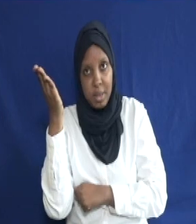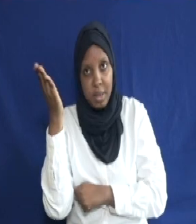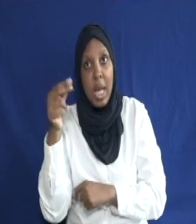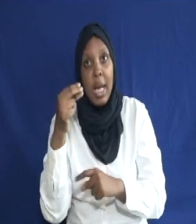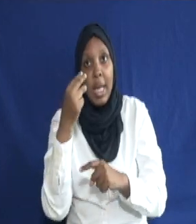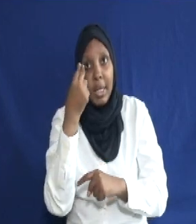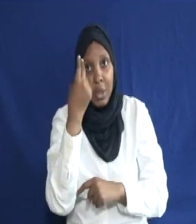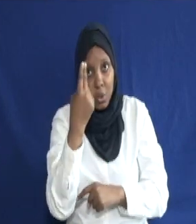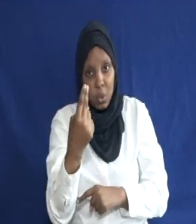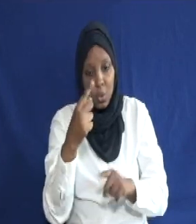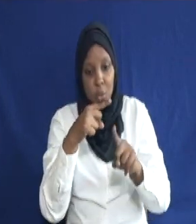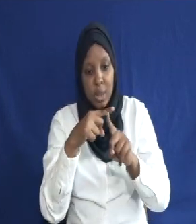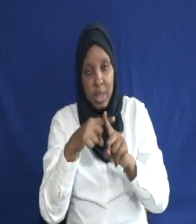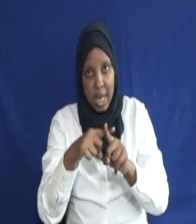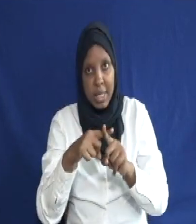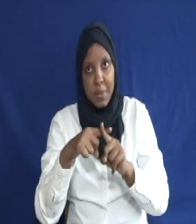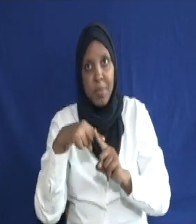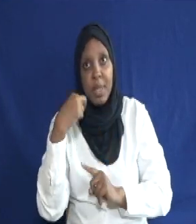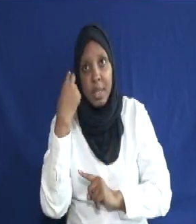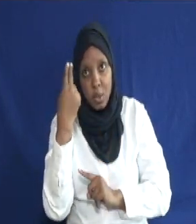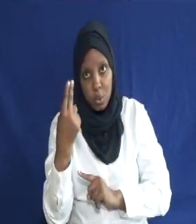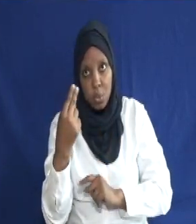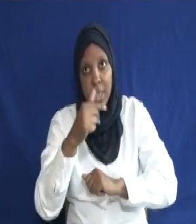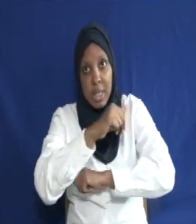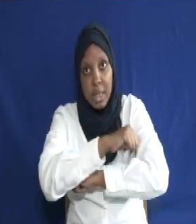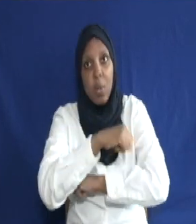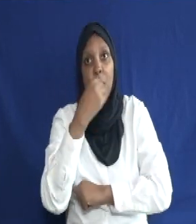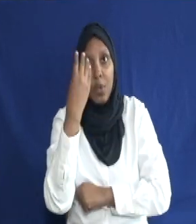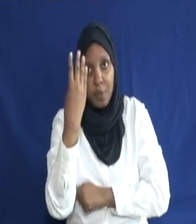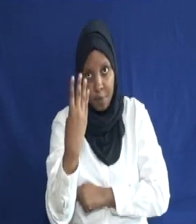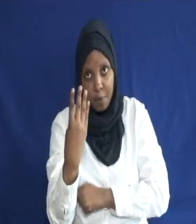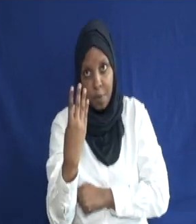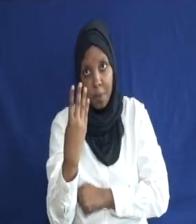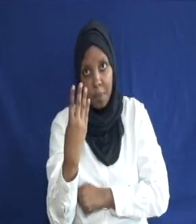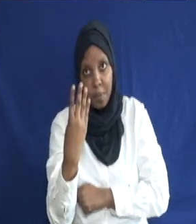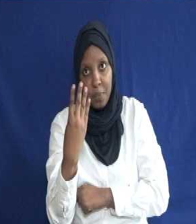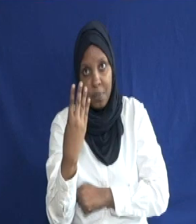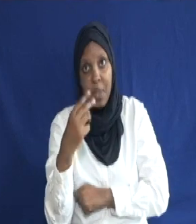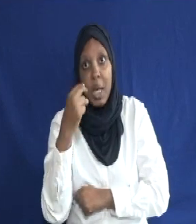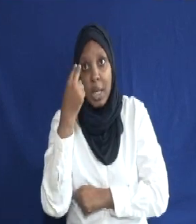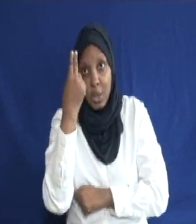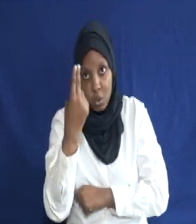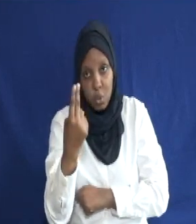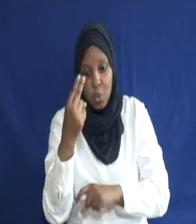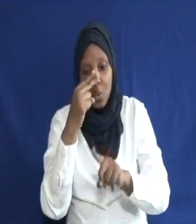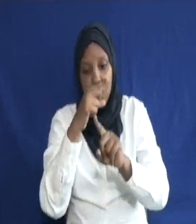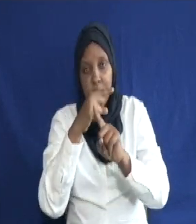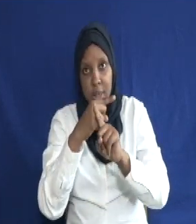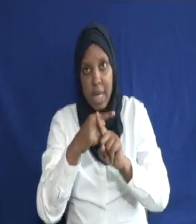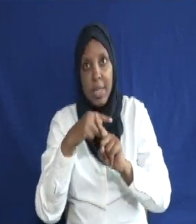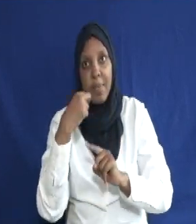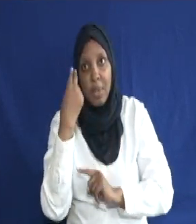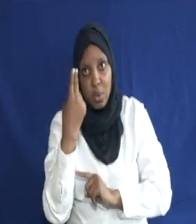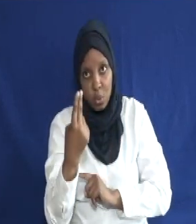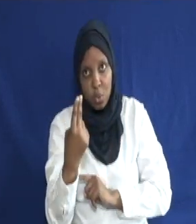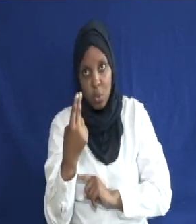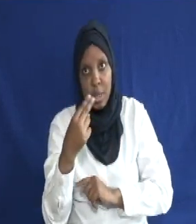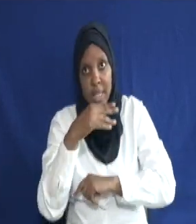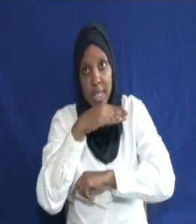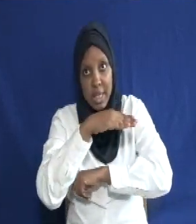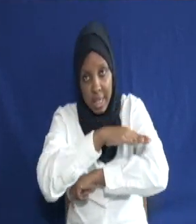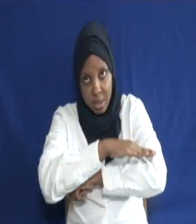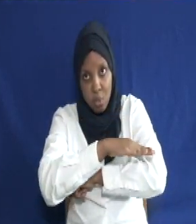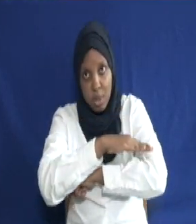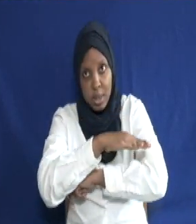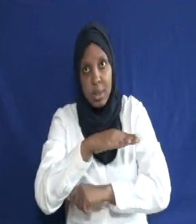4. 4 times 2 is equal to, good, is equal to 8. Is equal to